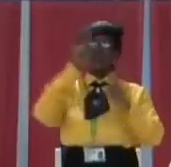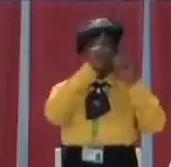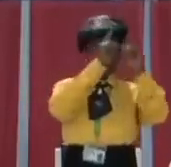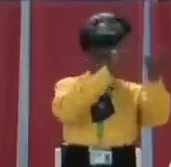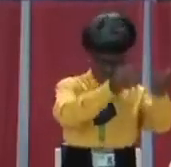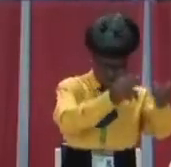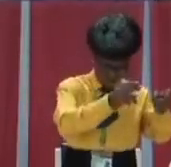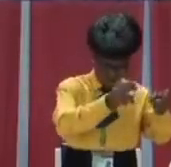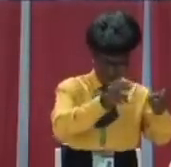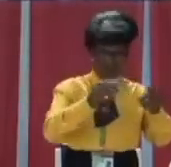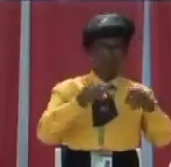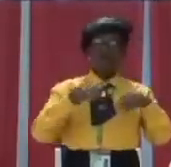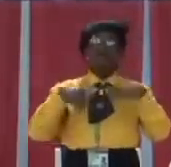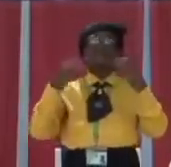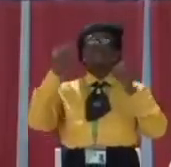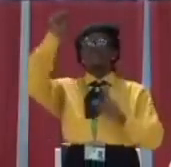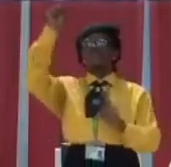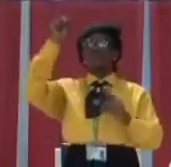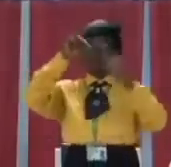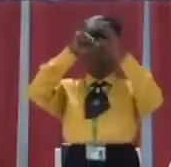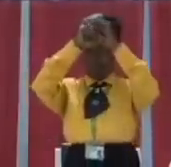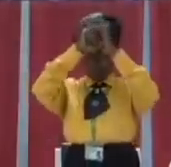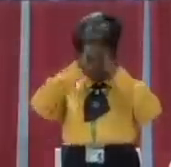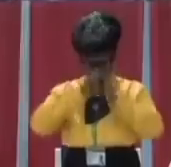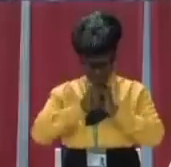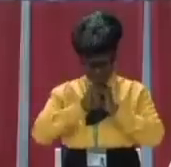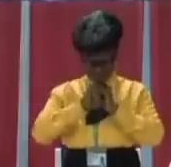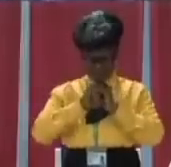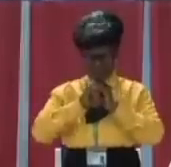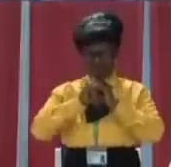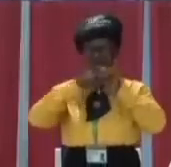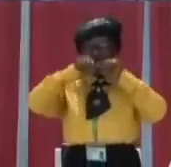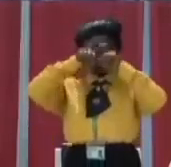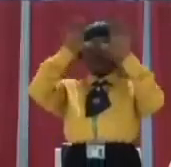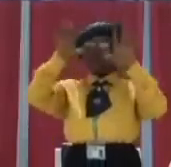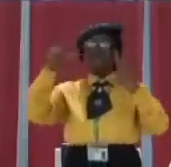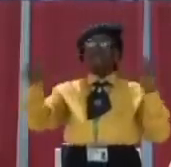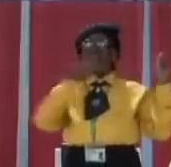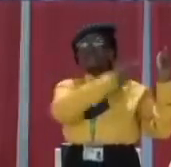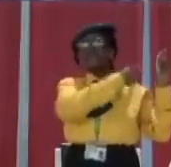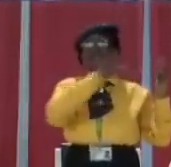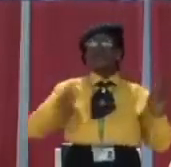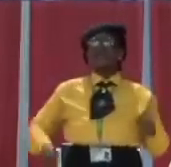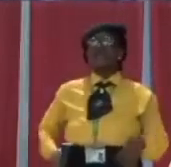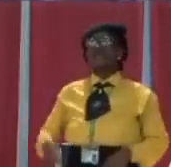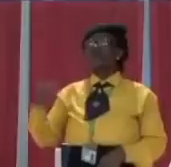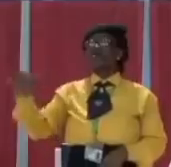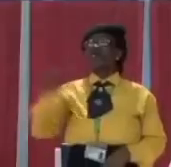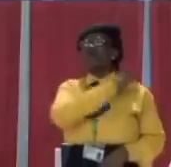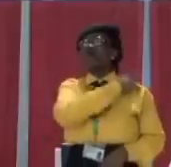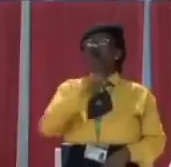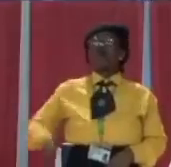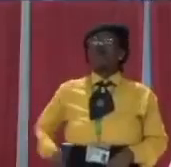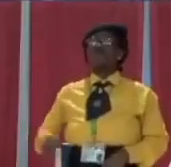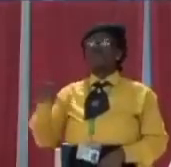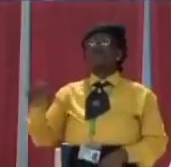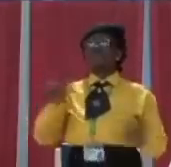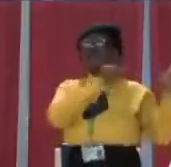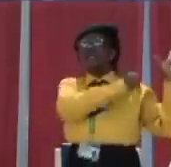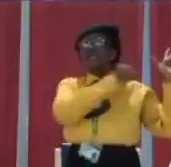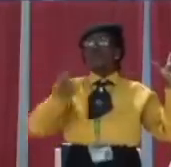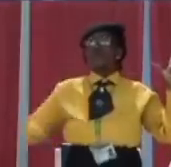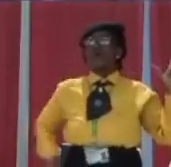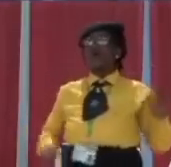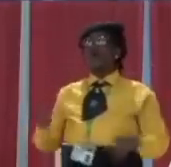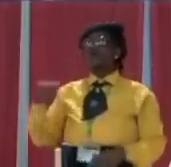give him adoration. Bless the King of Kings and the Lord of Lords. Bless the Ancient